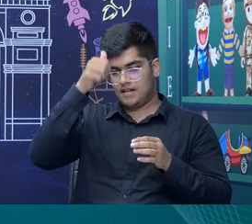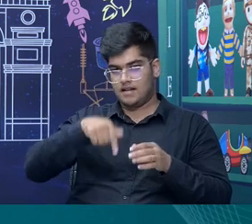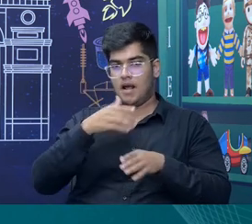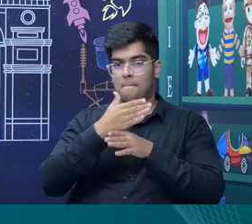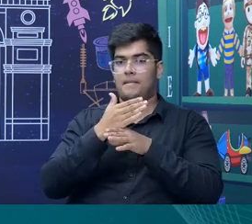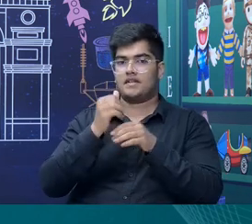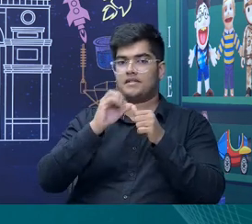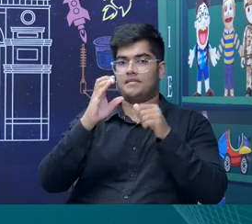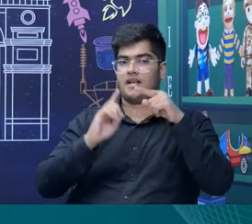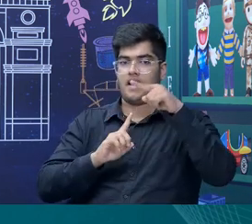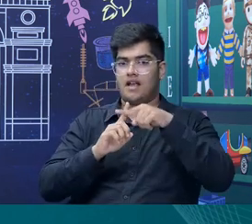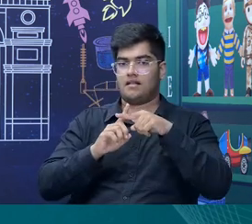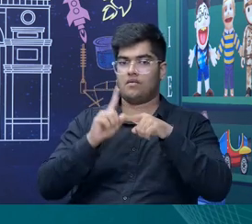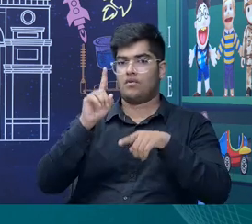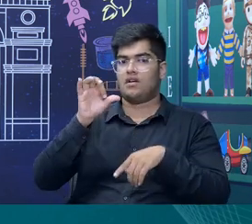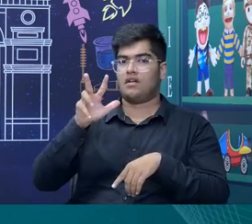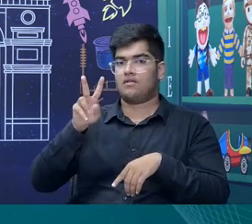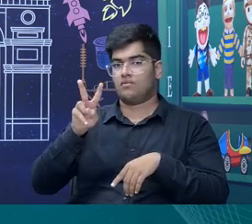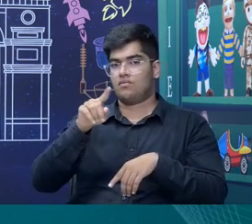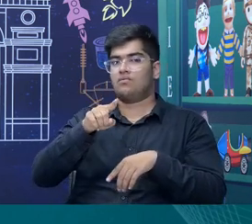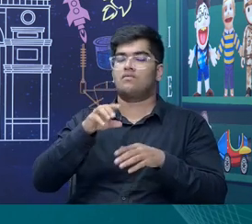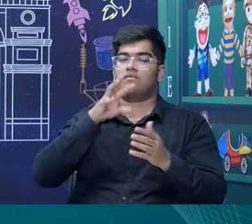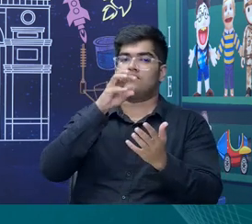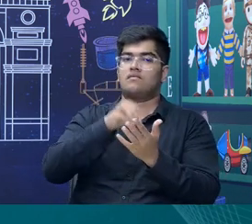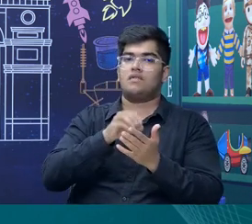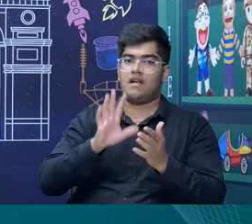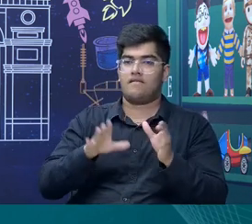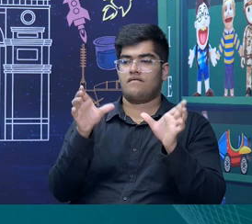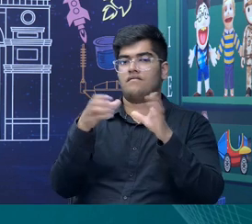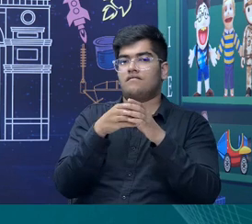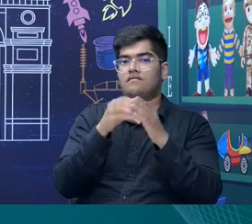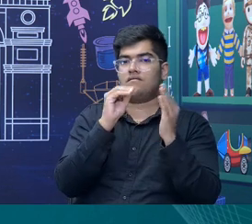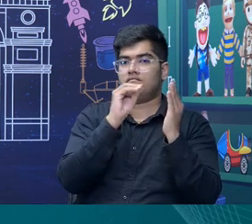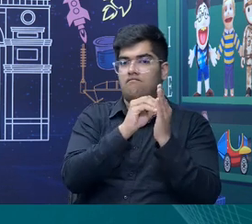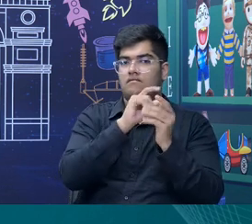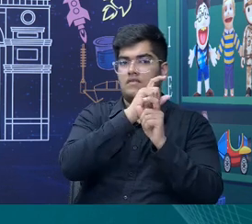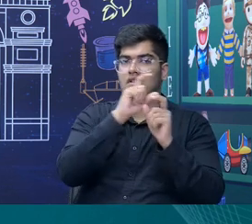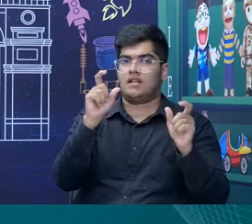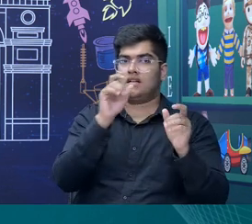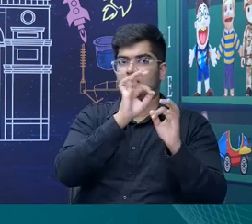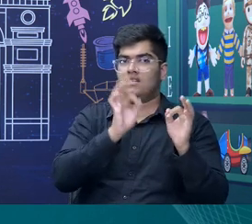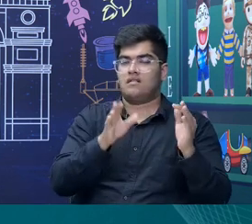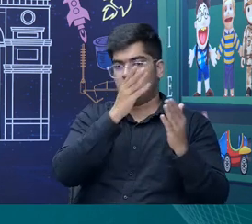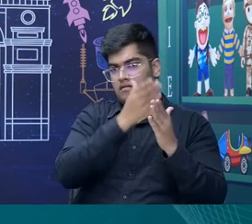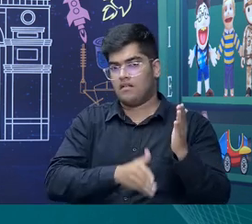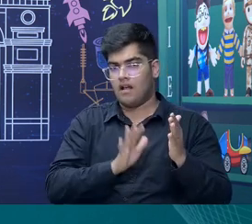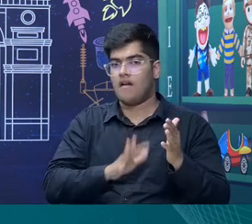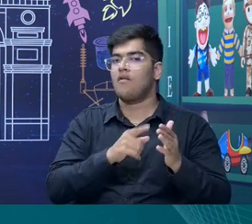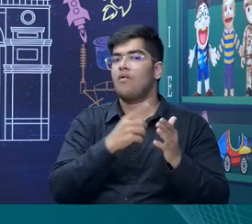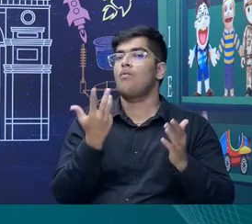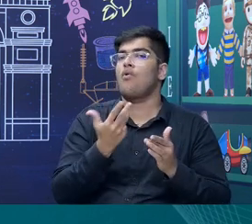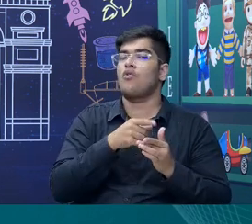remember this thing there is one particular section which clearly states at what rate